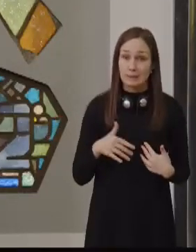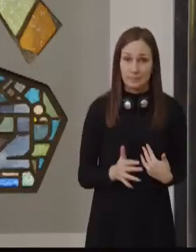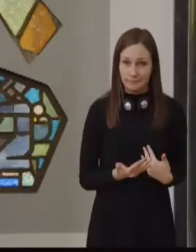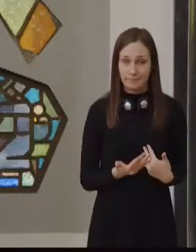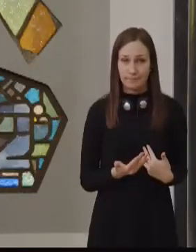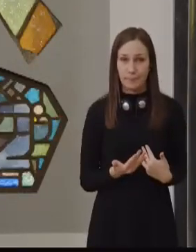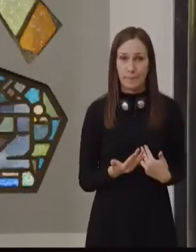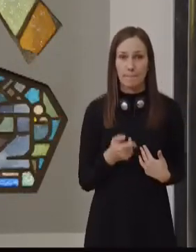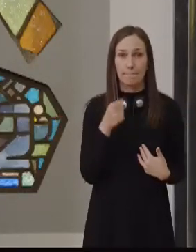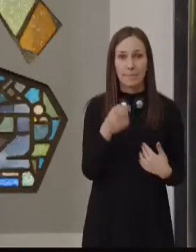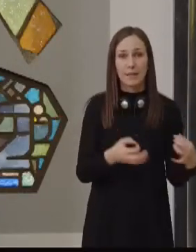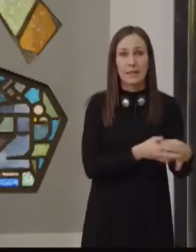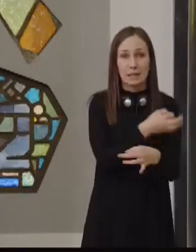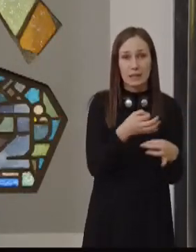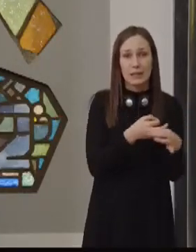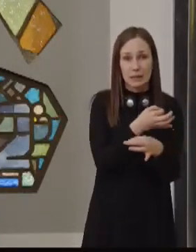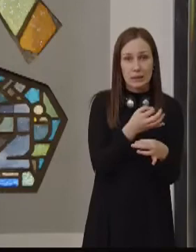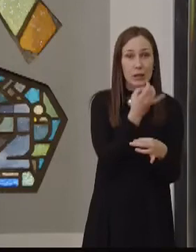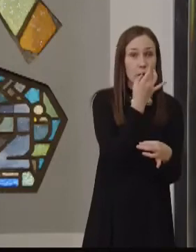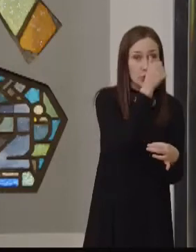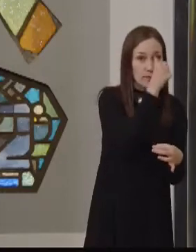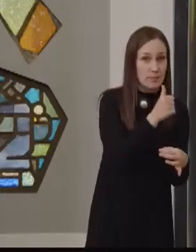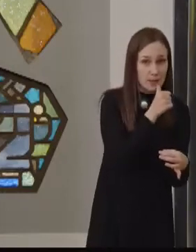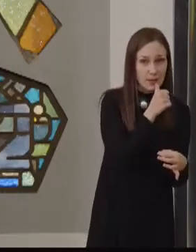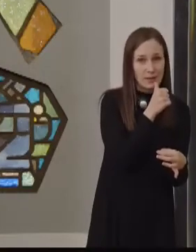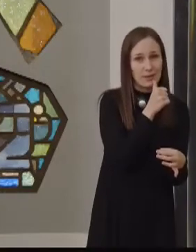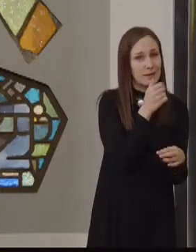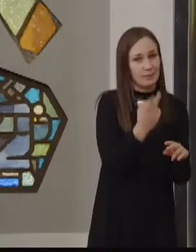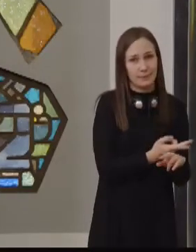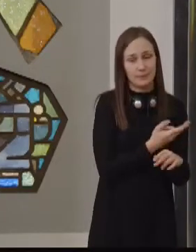is very disappointing that the debates in the